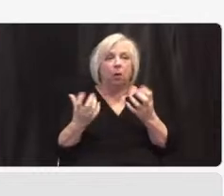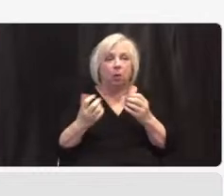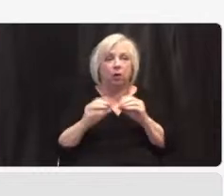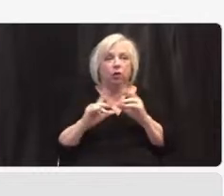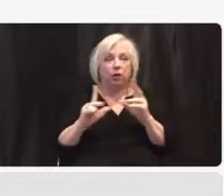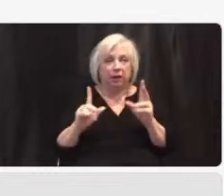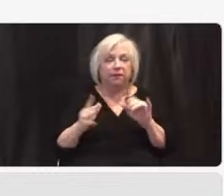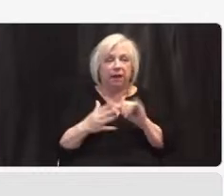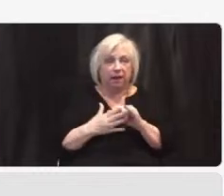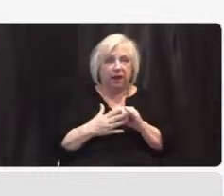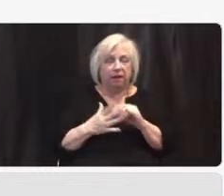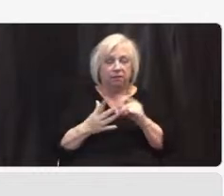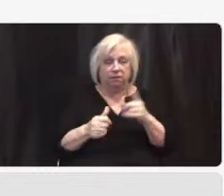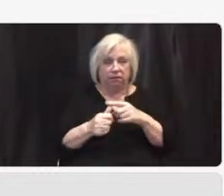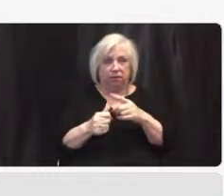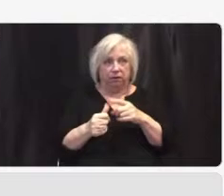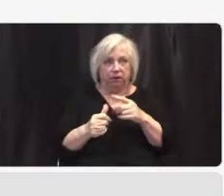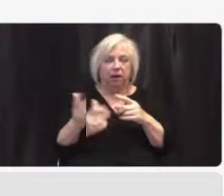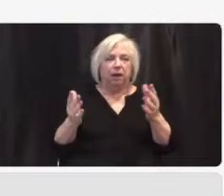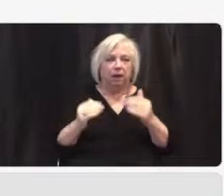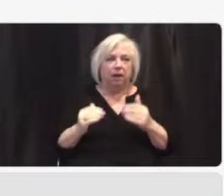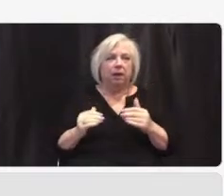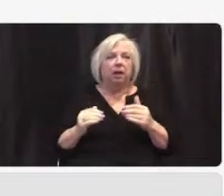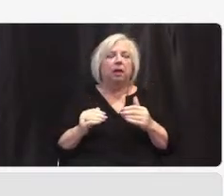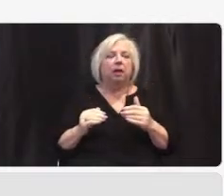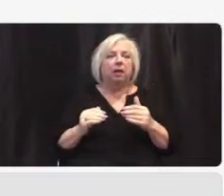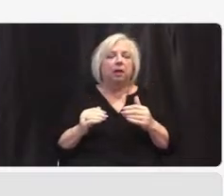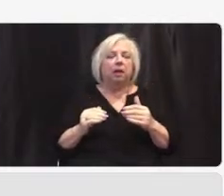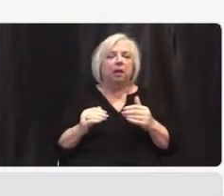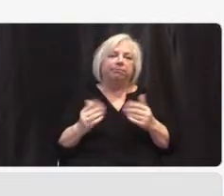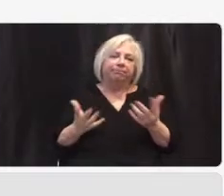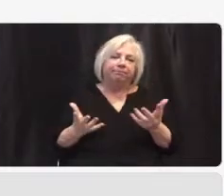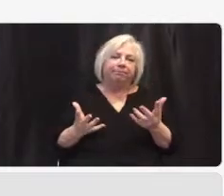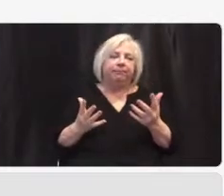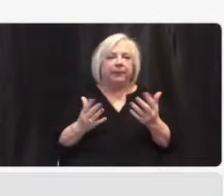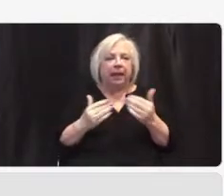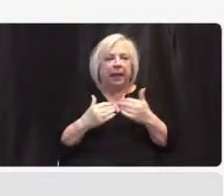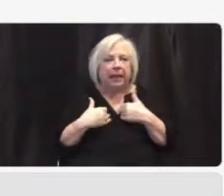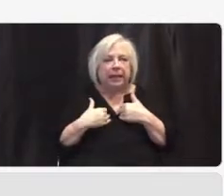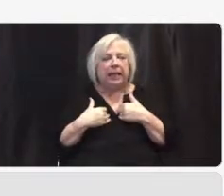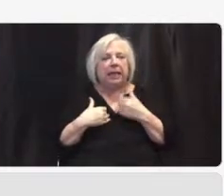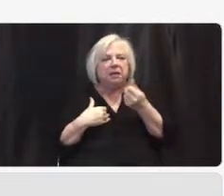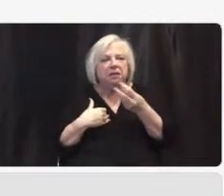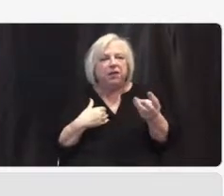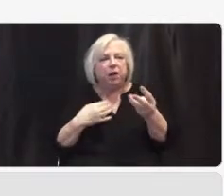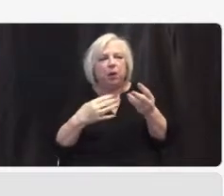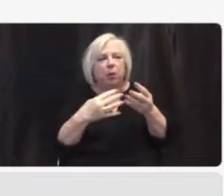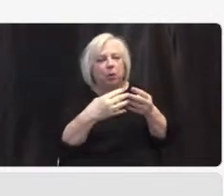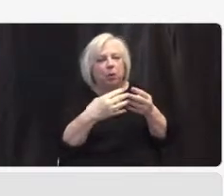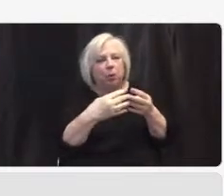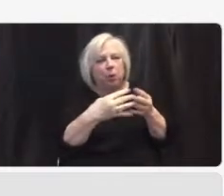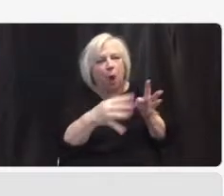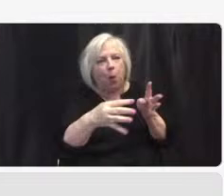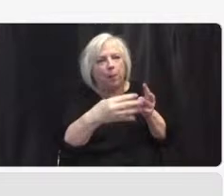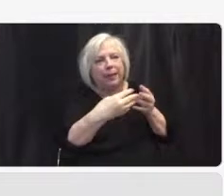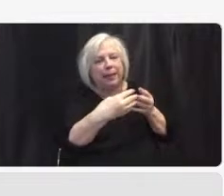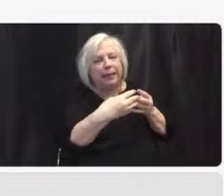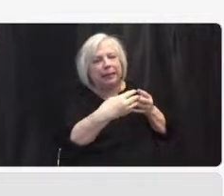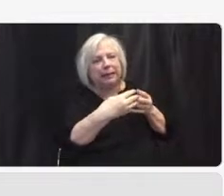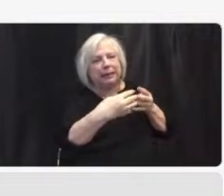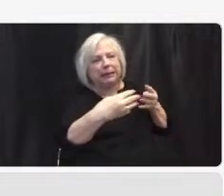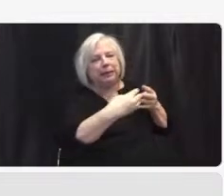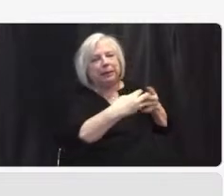up first. And then next was, there's a few openings and there's nothing really solid.